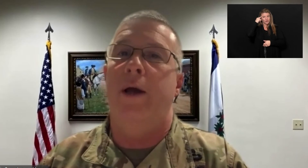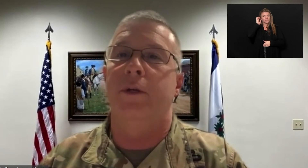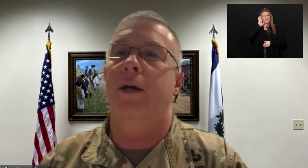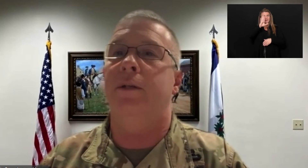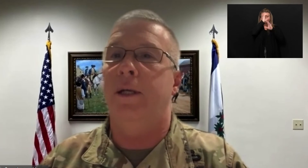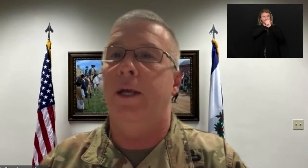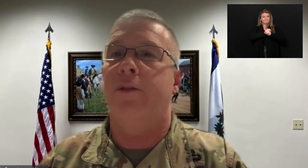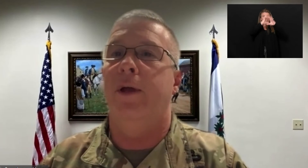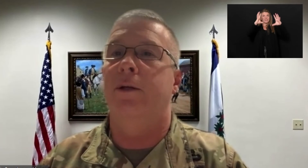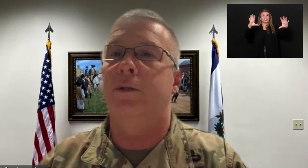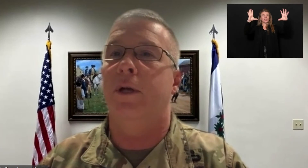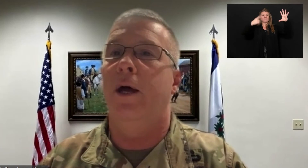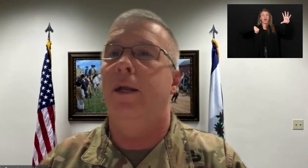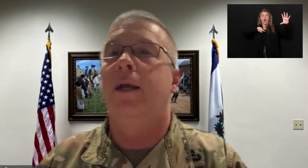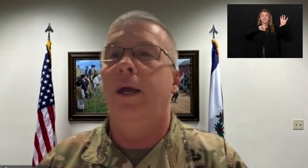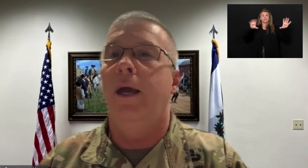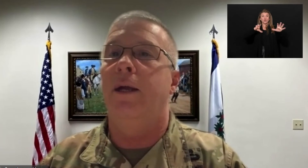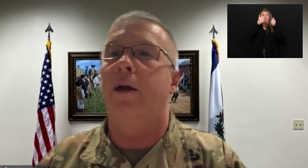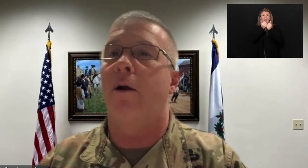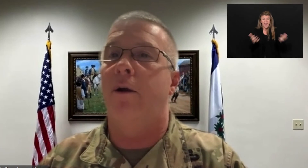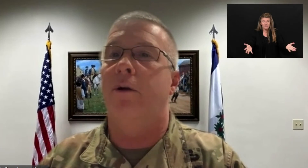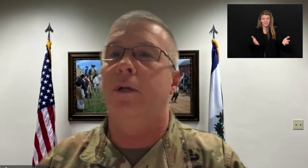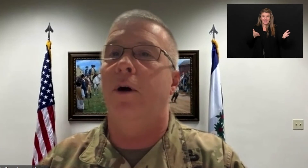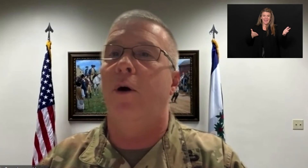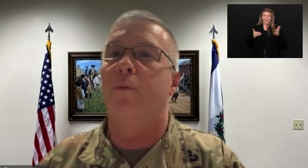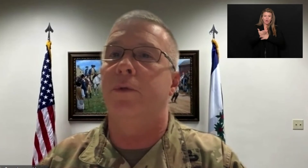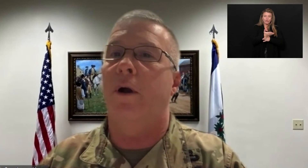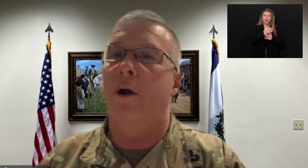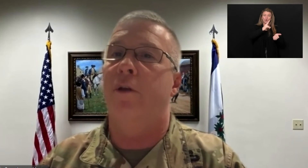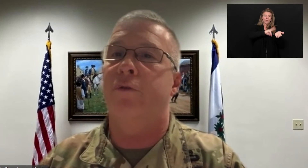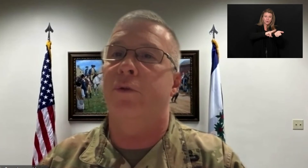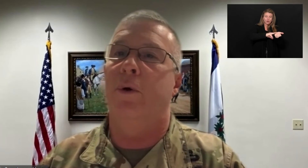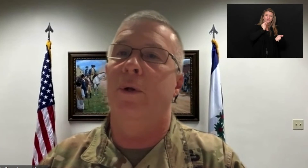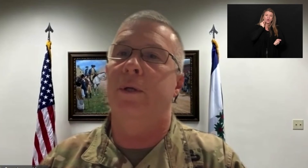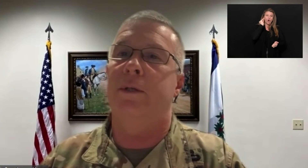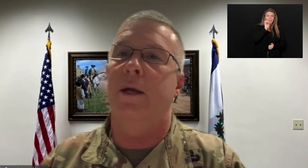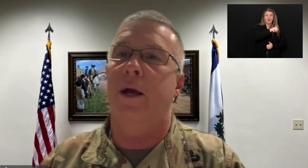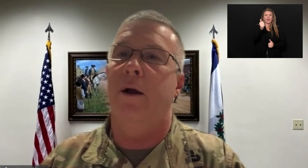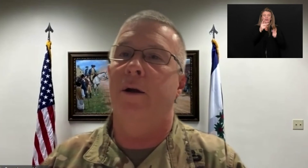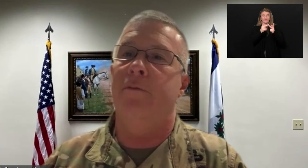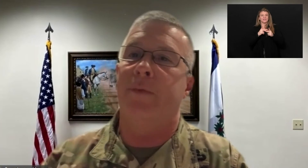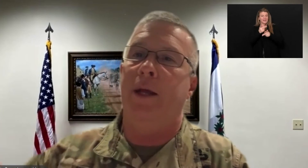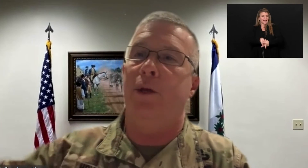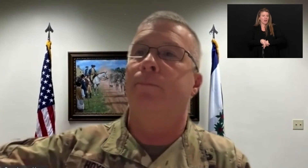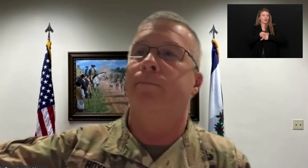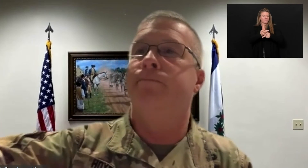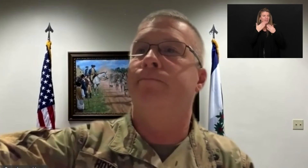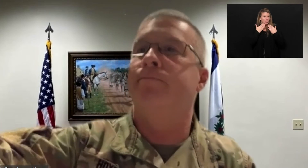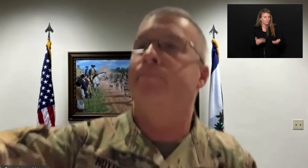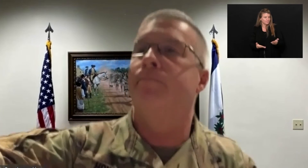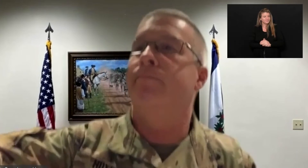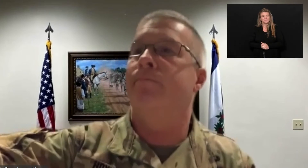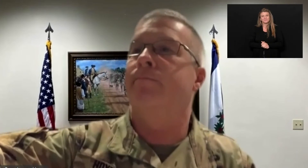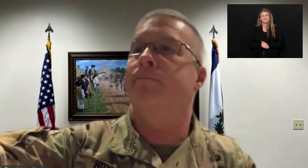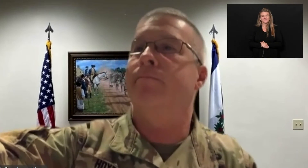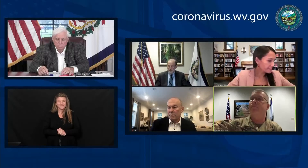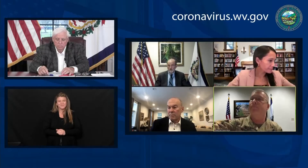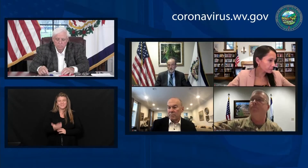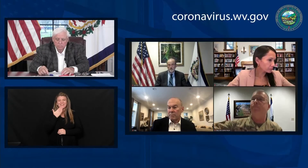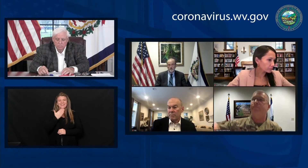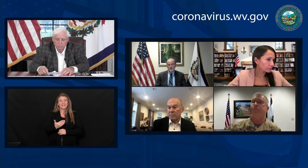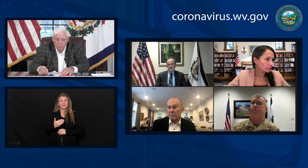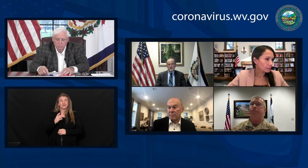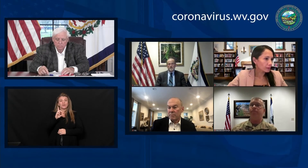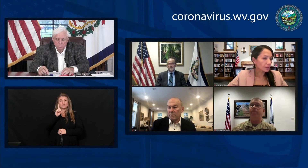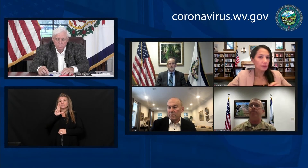to press us to get things done and get our nursing homes and our other facilities taken care of. Thank you. All right, thank you,